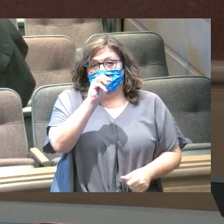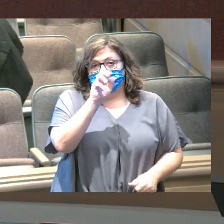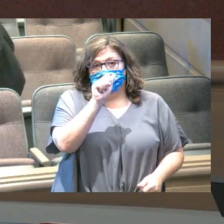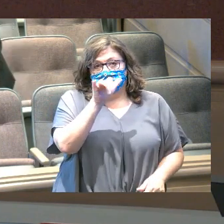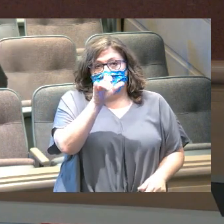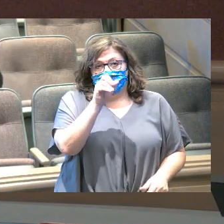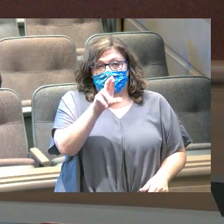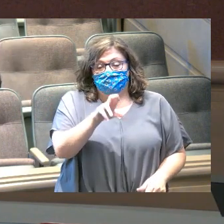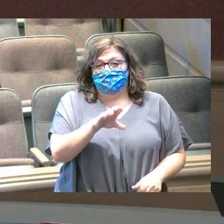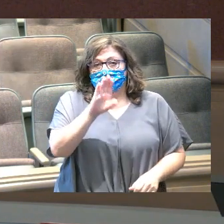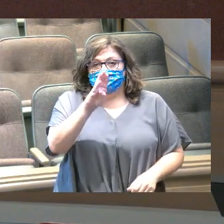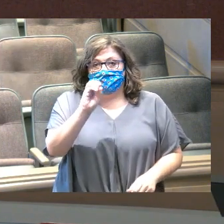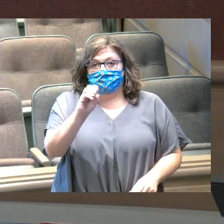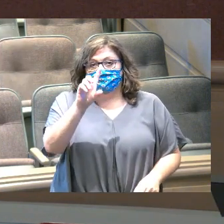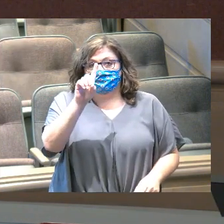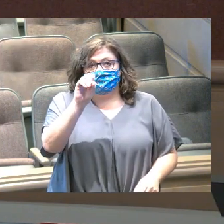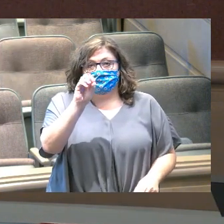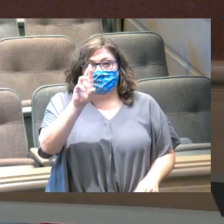Mayor.